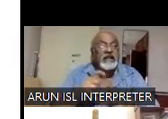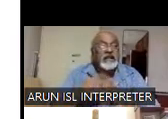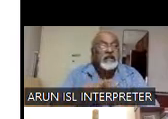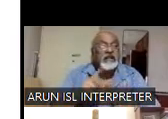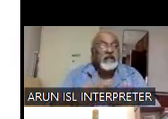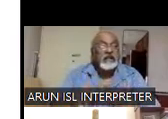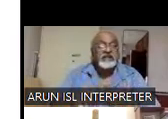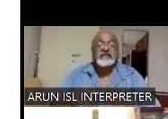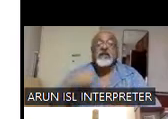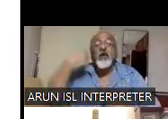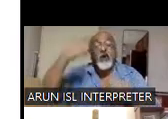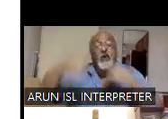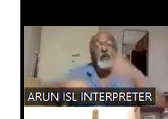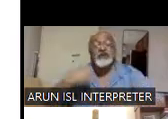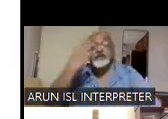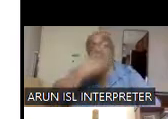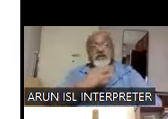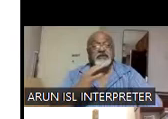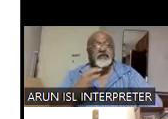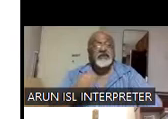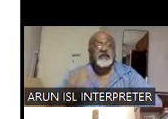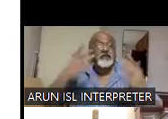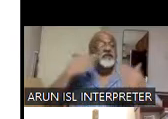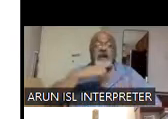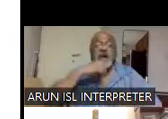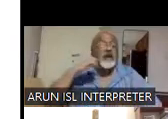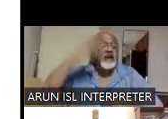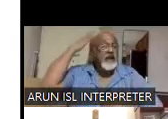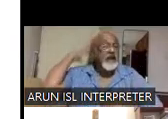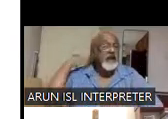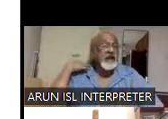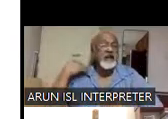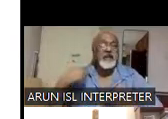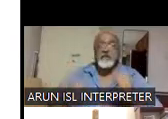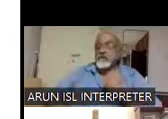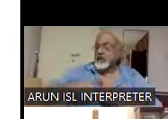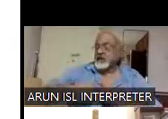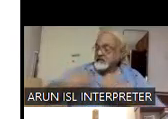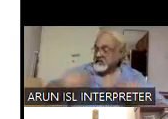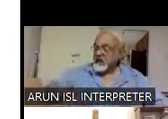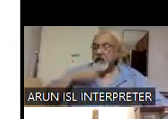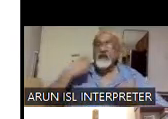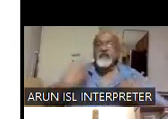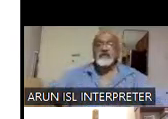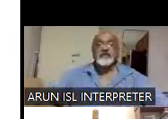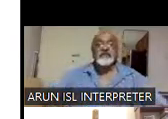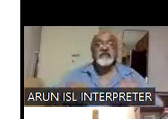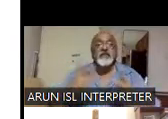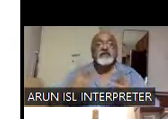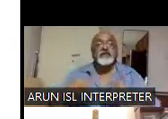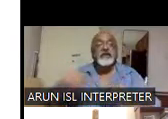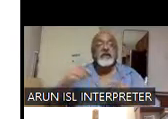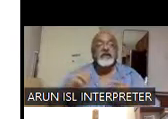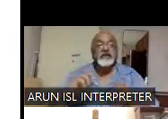herself, and she had beautiful hair color. She would have a red hair matching her red outfits, and then someday she would be using